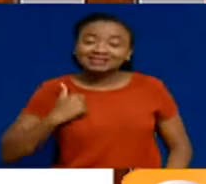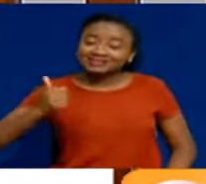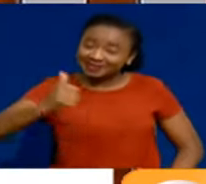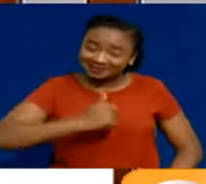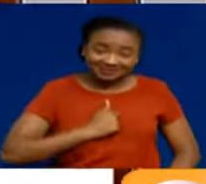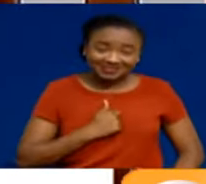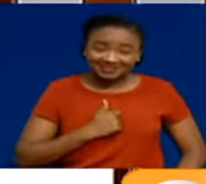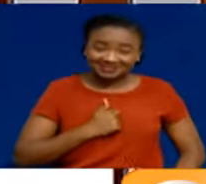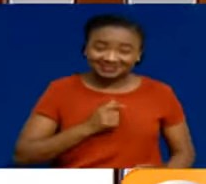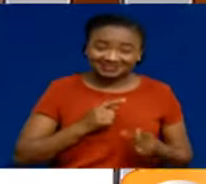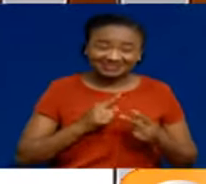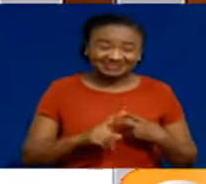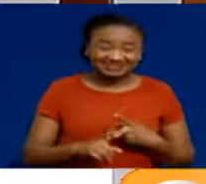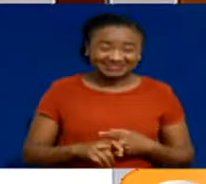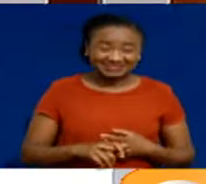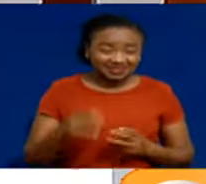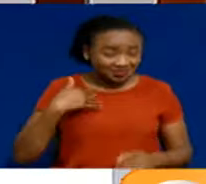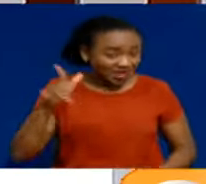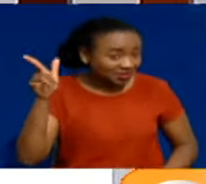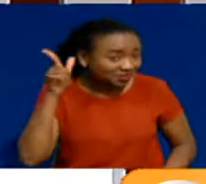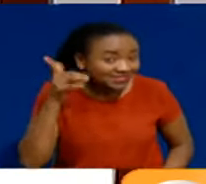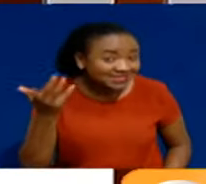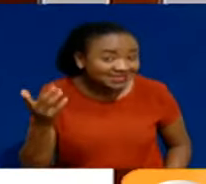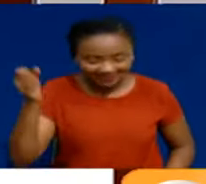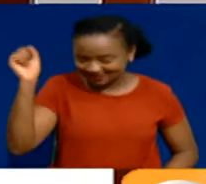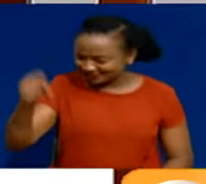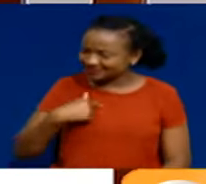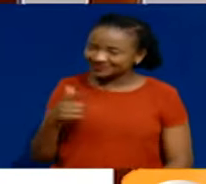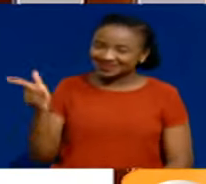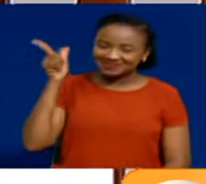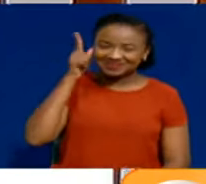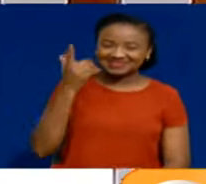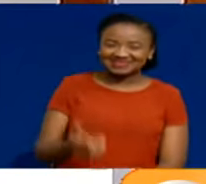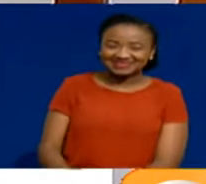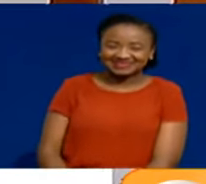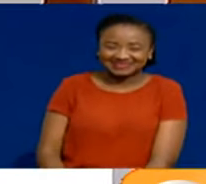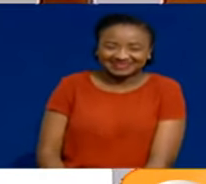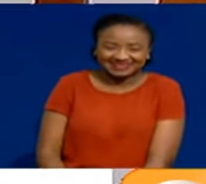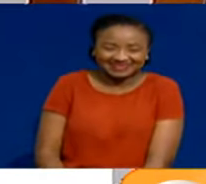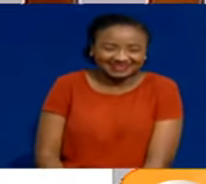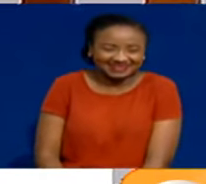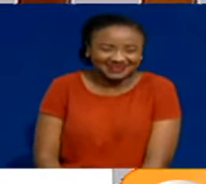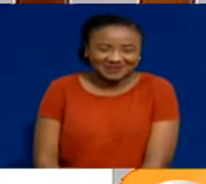Jeff! Are you listening, Jeff? I'm listening.